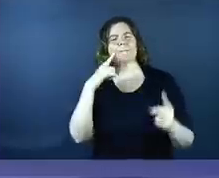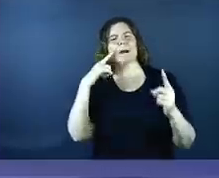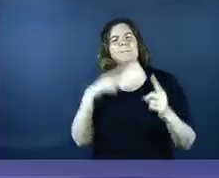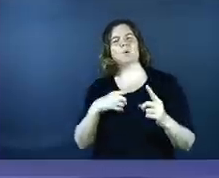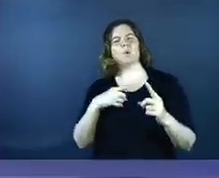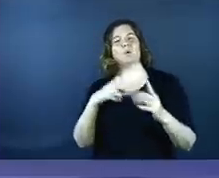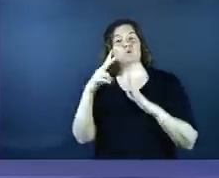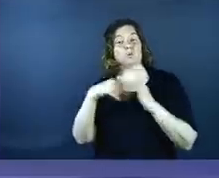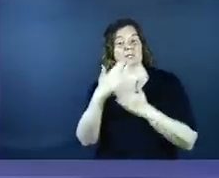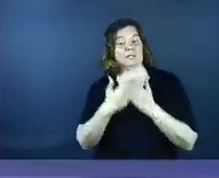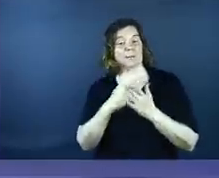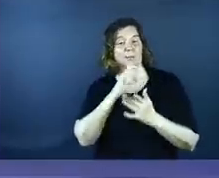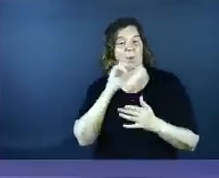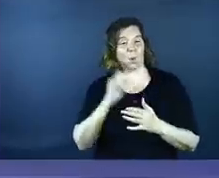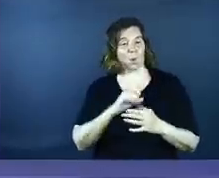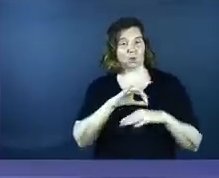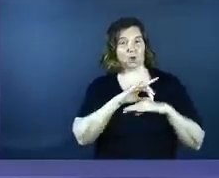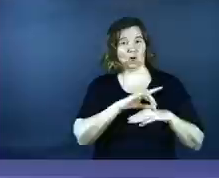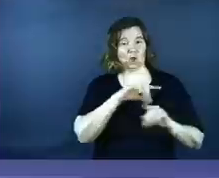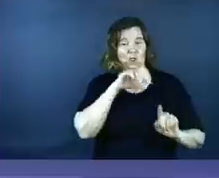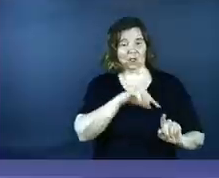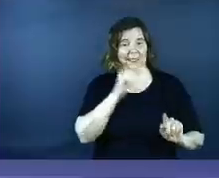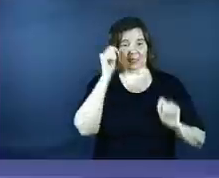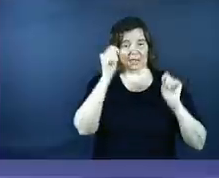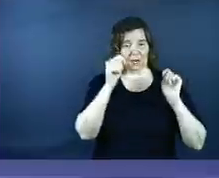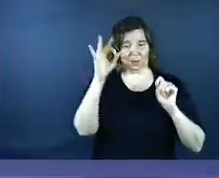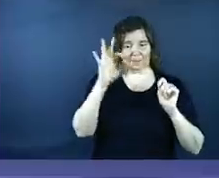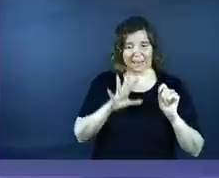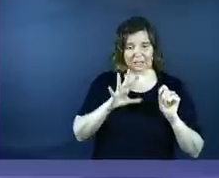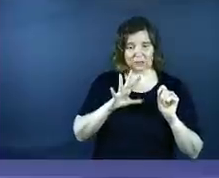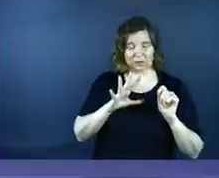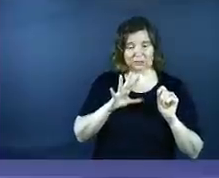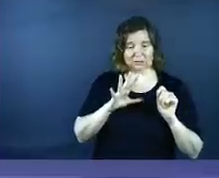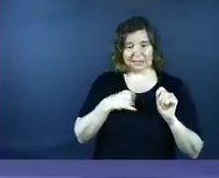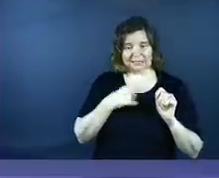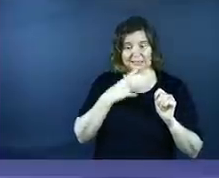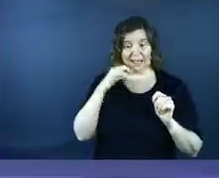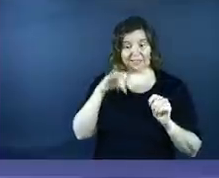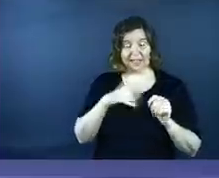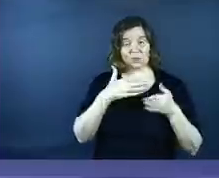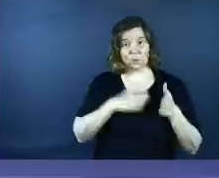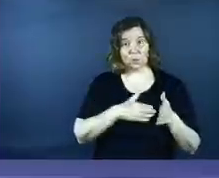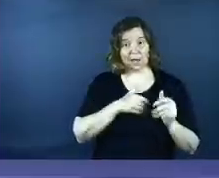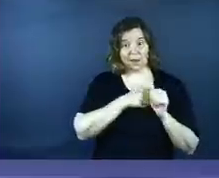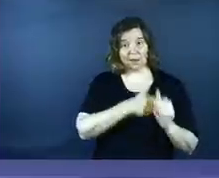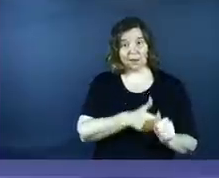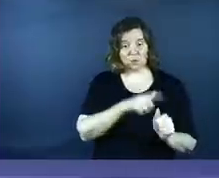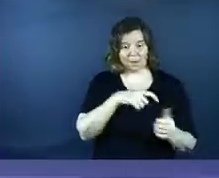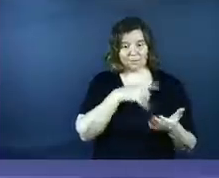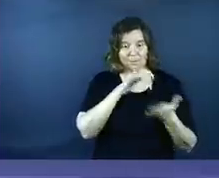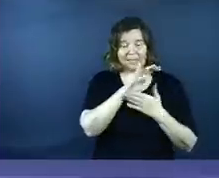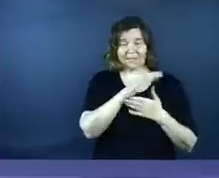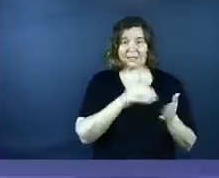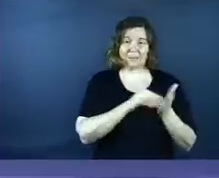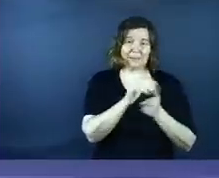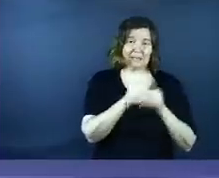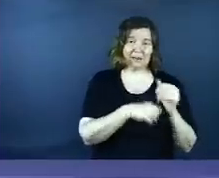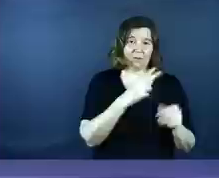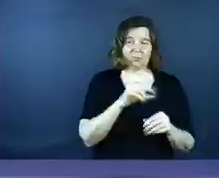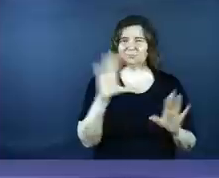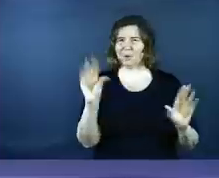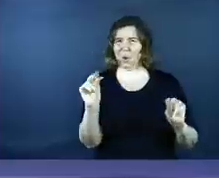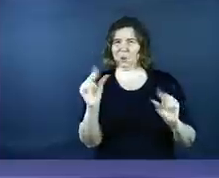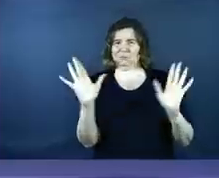read some of these old earth pastors and theologians and say, that's the way to go. You've got to believe it's billions of years old. No.